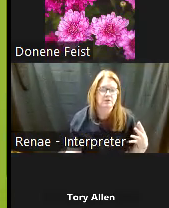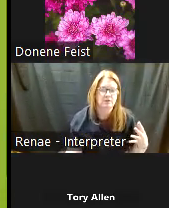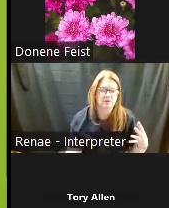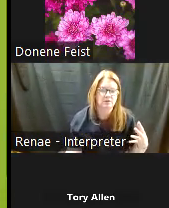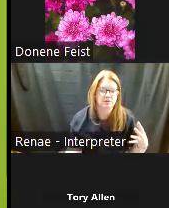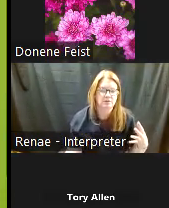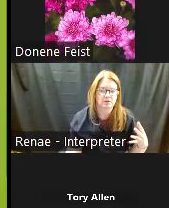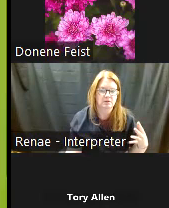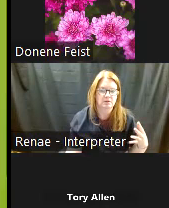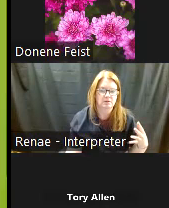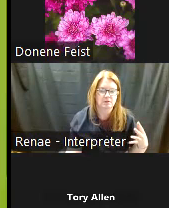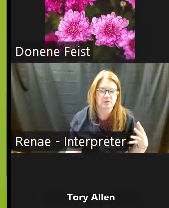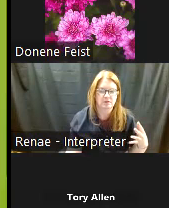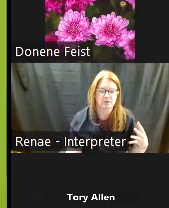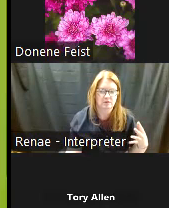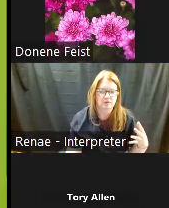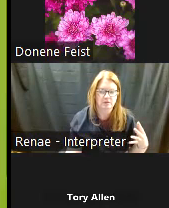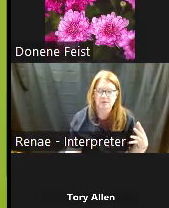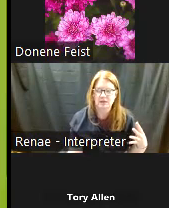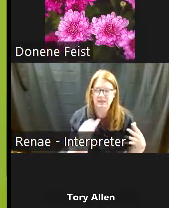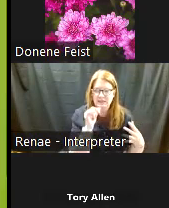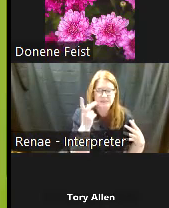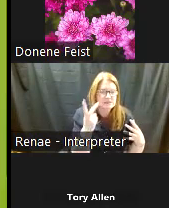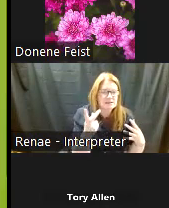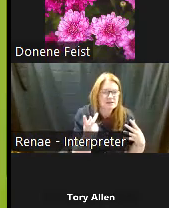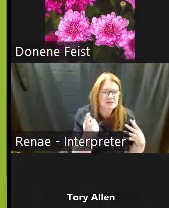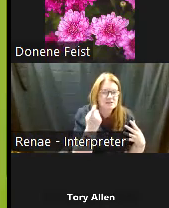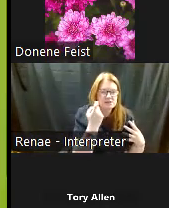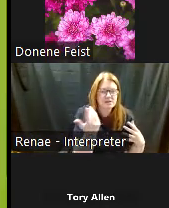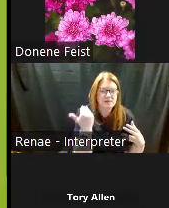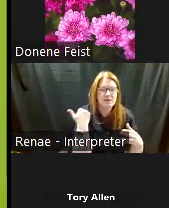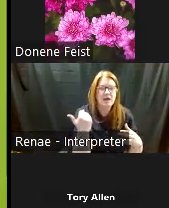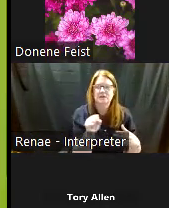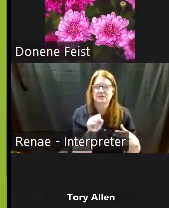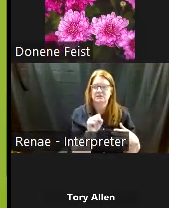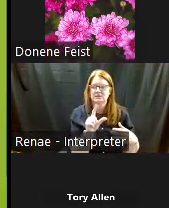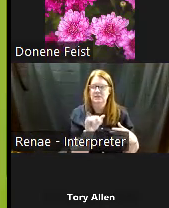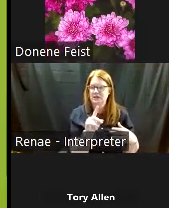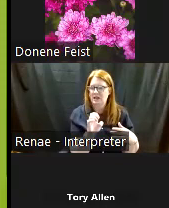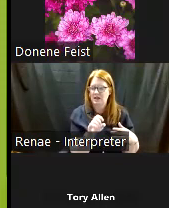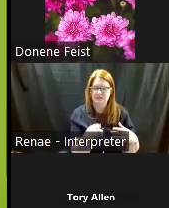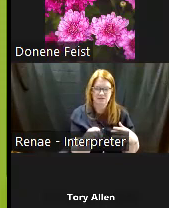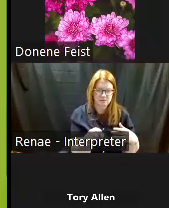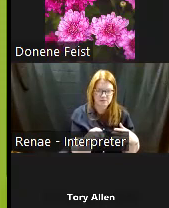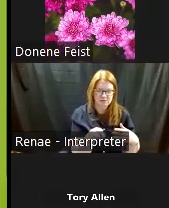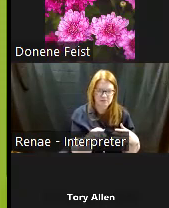last slide. And so if I see this right away, I'm thinking, okay, we're probably going to have something going on here. And I want to go up and I want to make it a